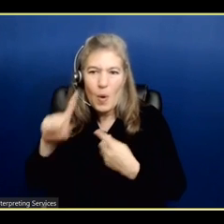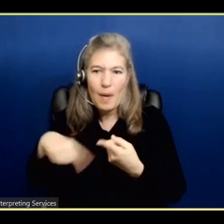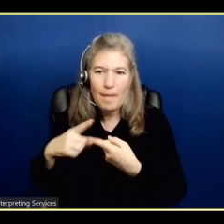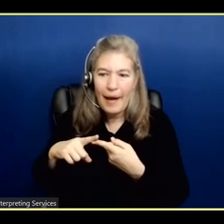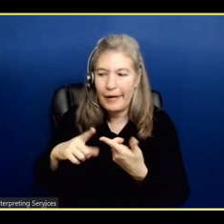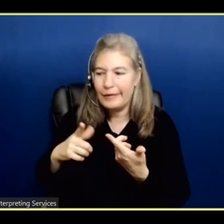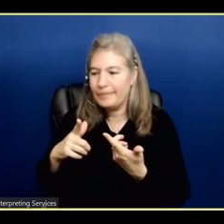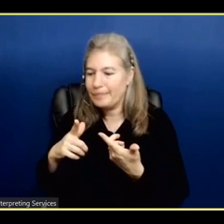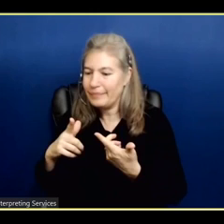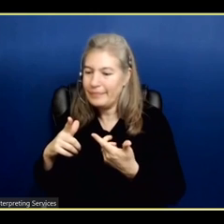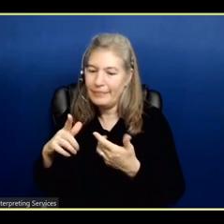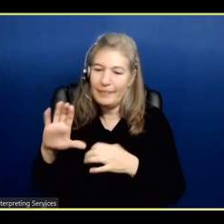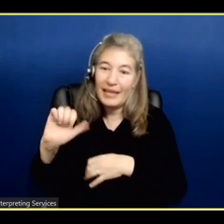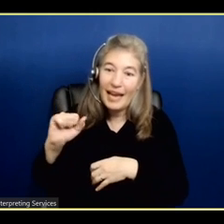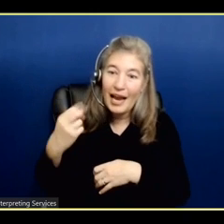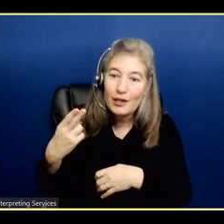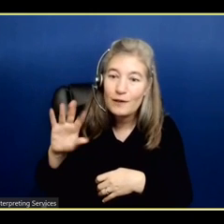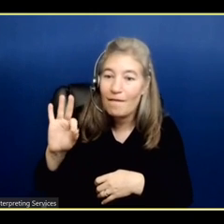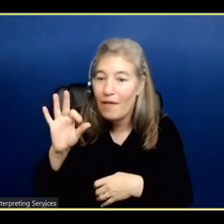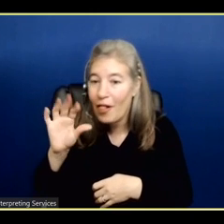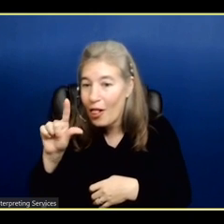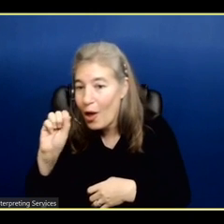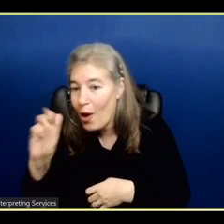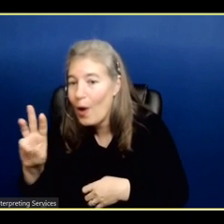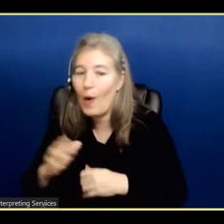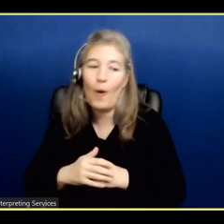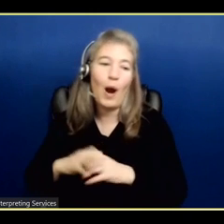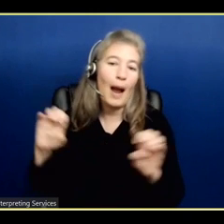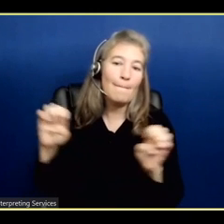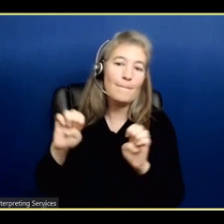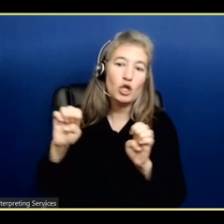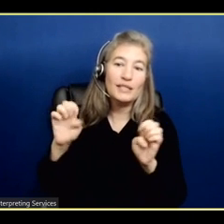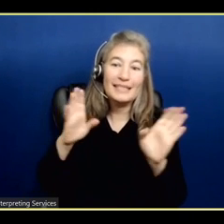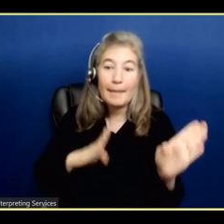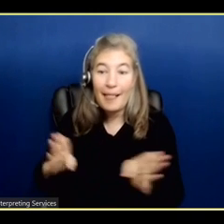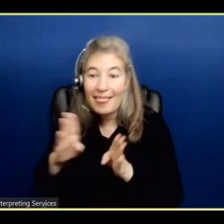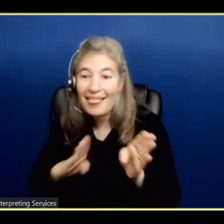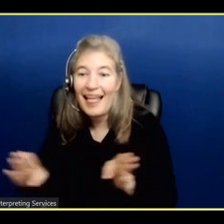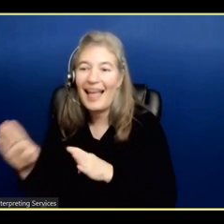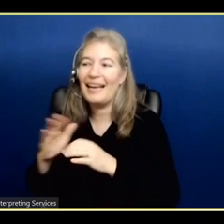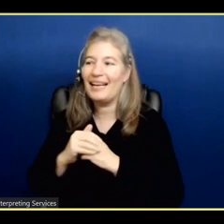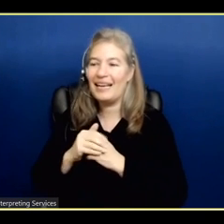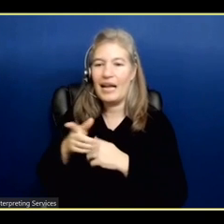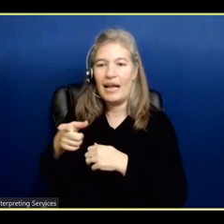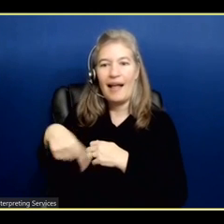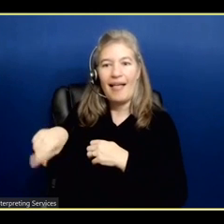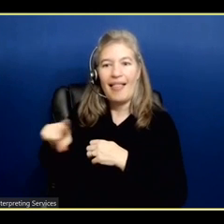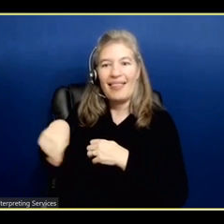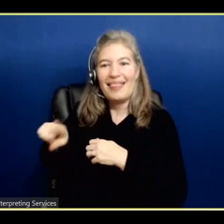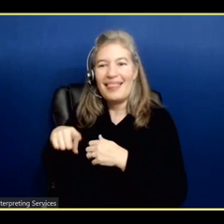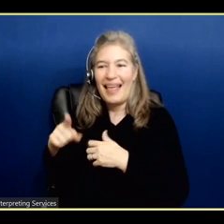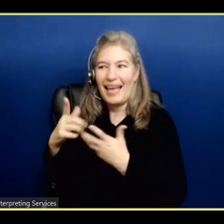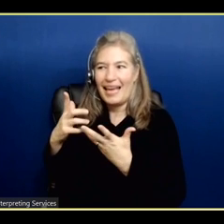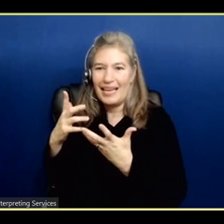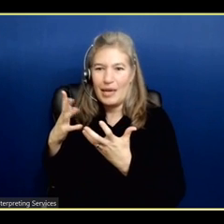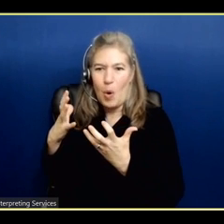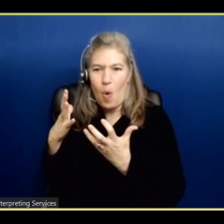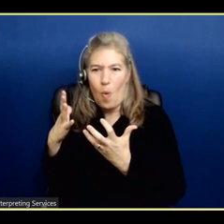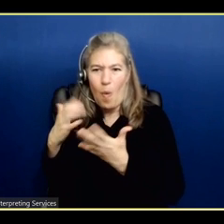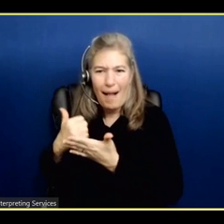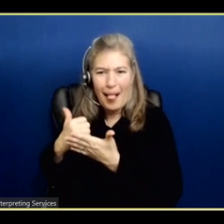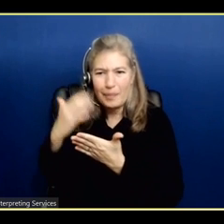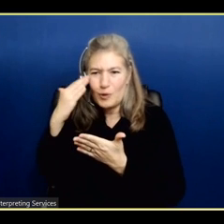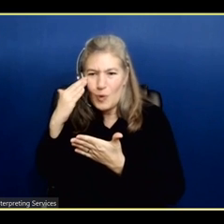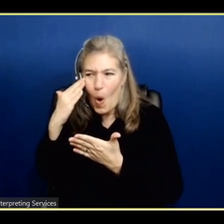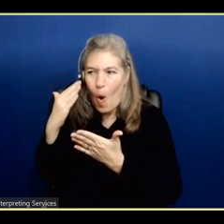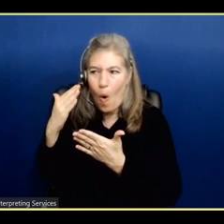the emergency that they have from so many different places, boards, staff, constituency. So